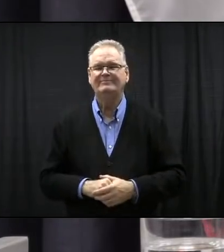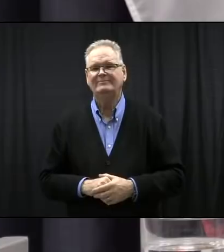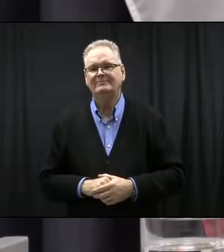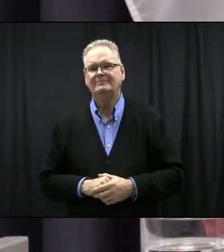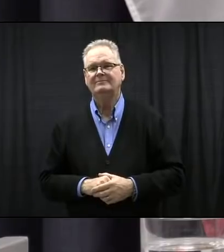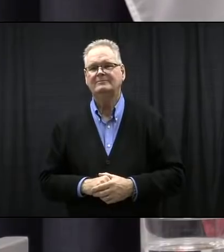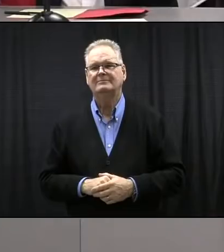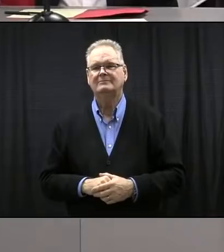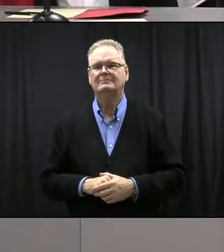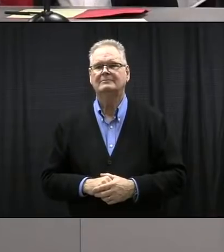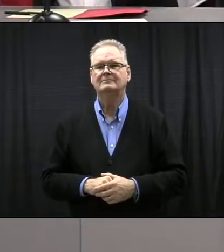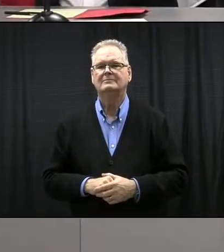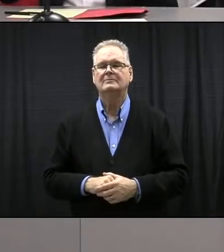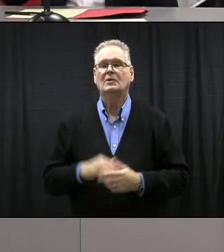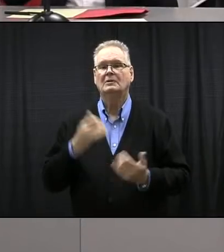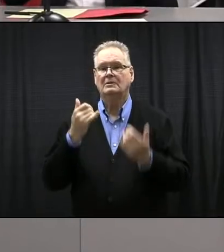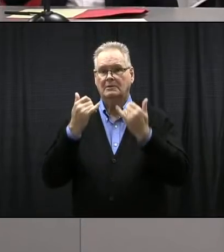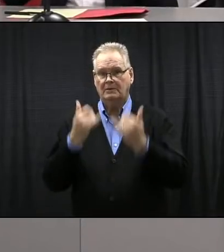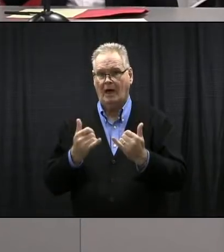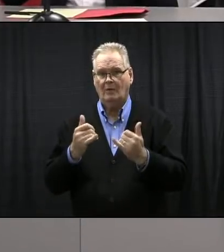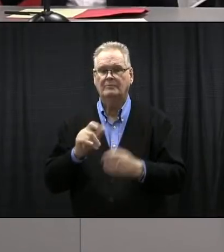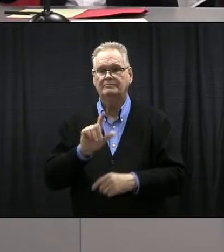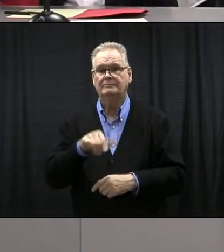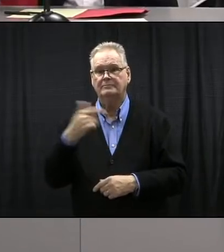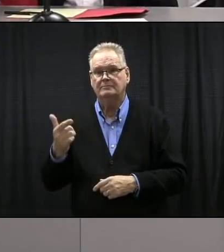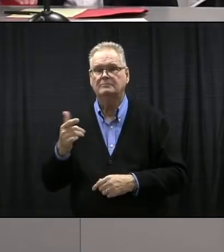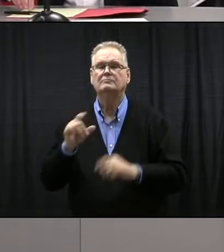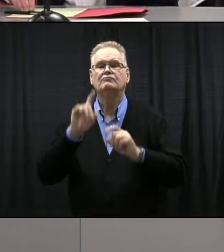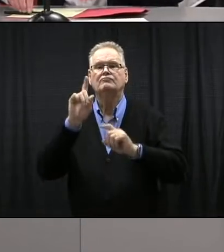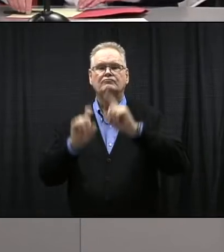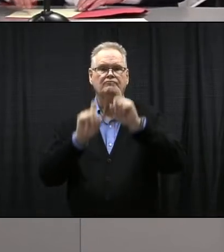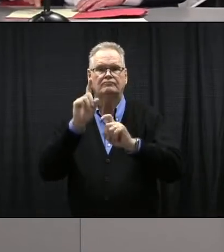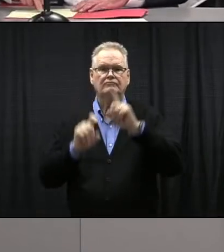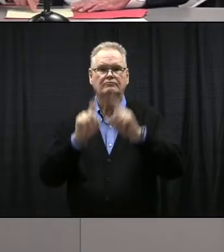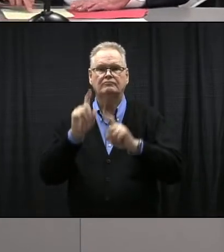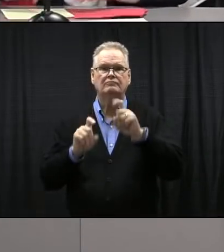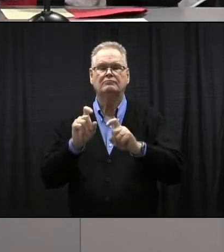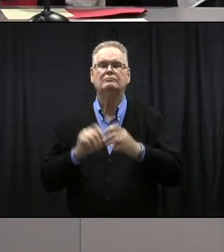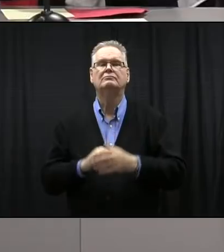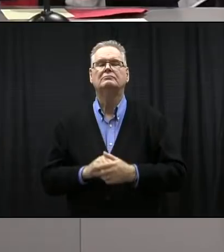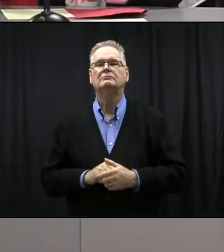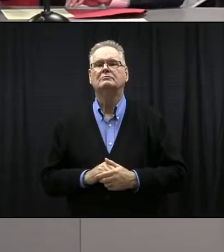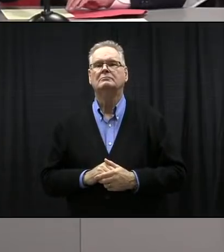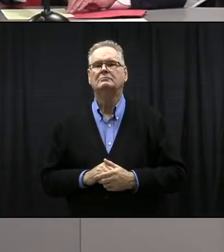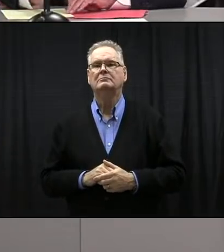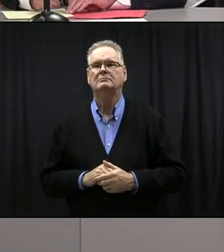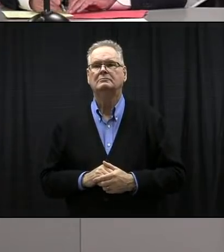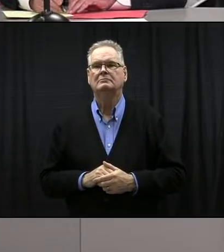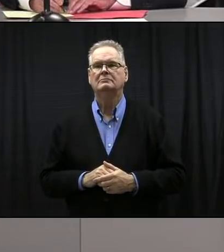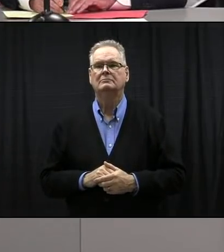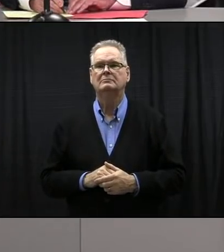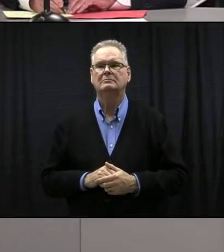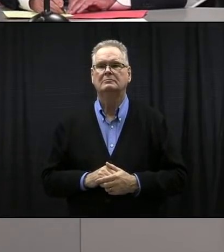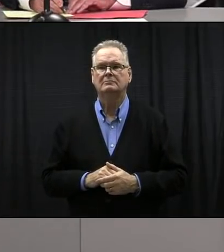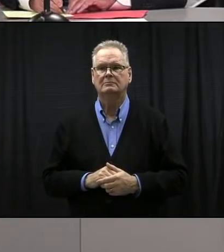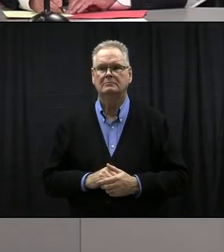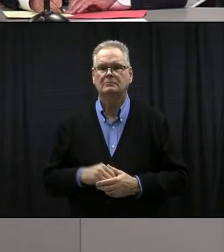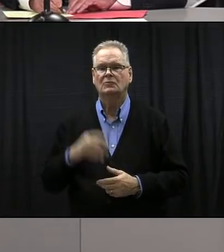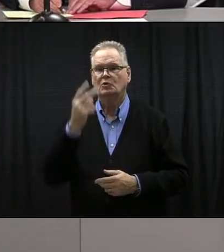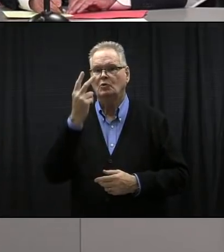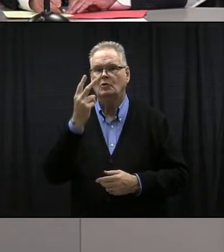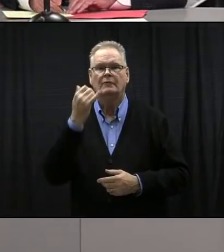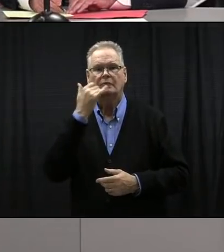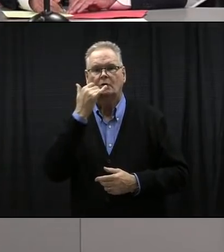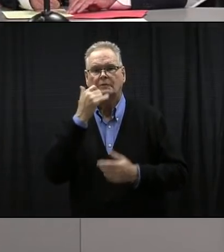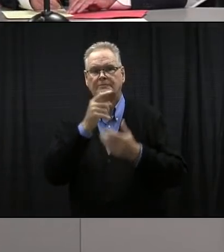you. Thank you, Minister. For the benefit of our speakers, we have 2 media in person and 2 joining by phone. The first round of the